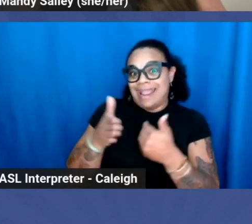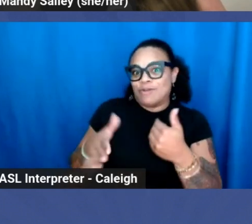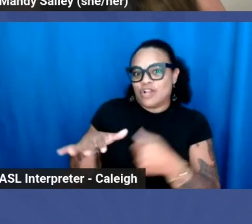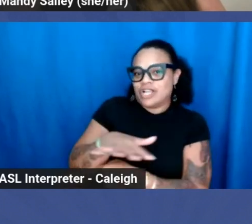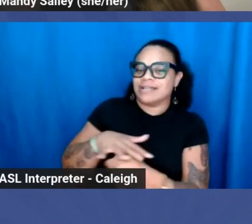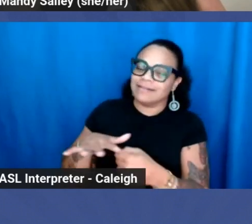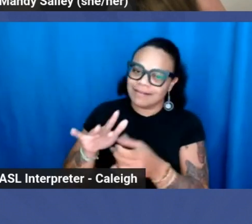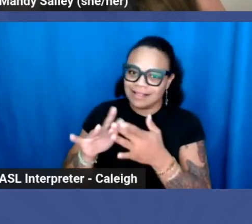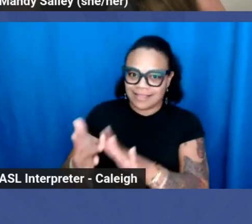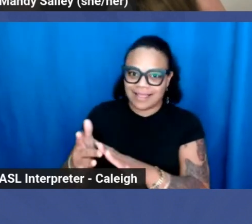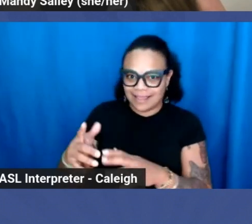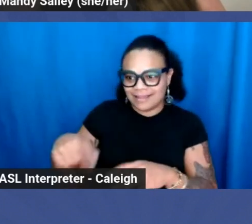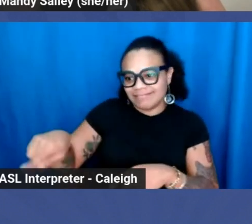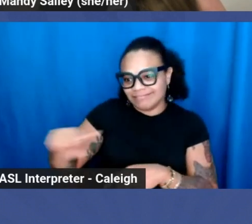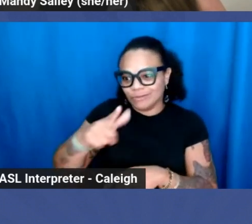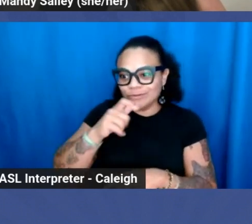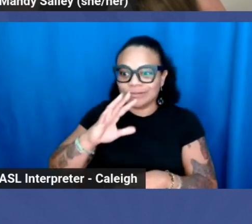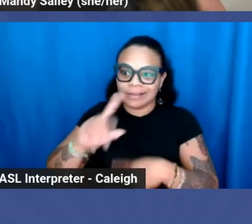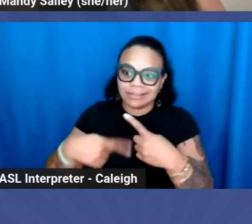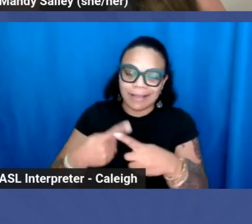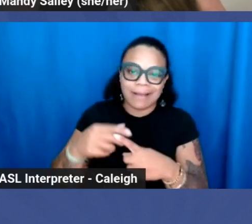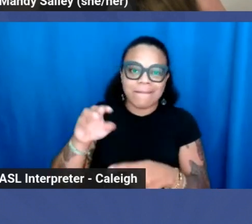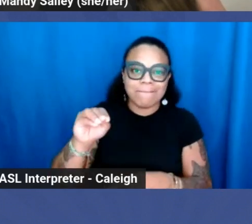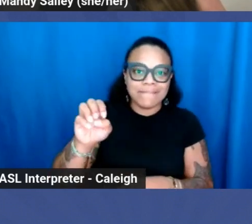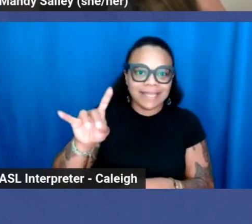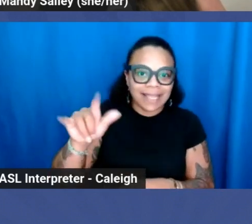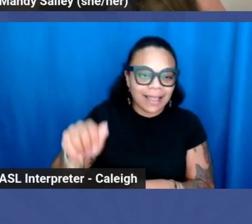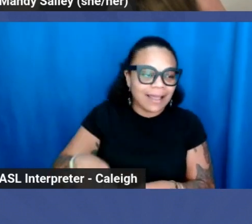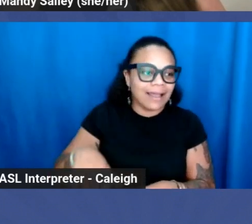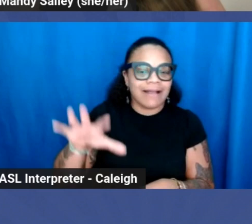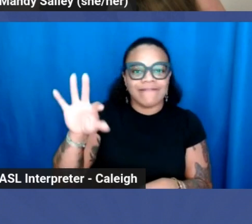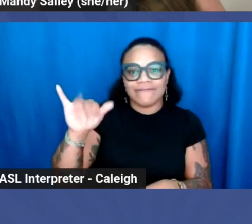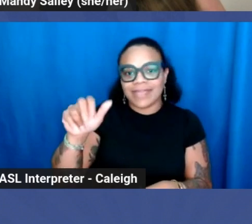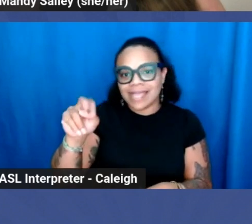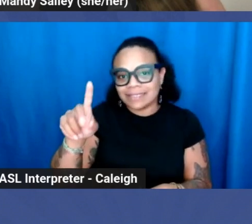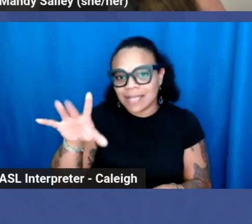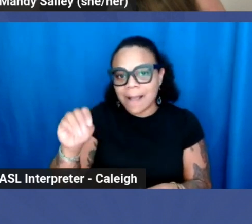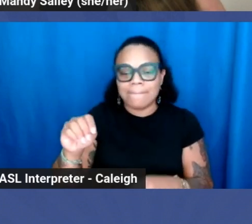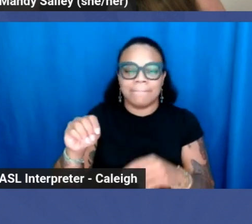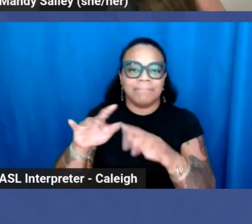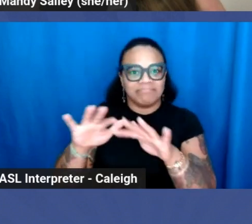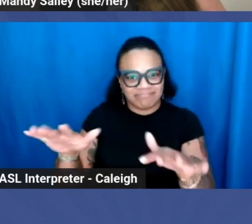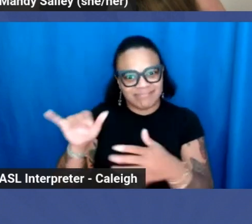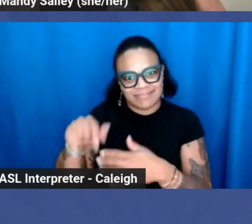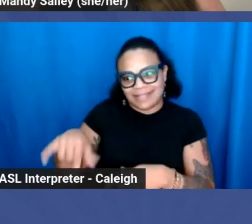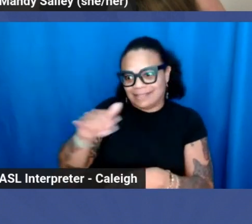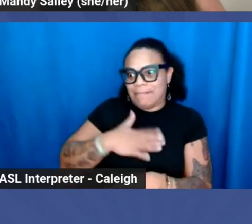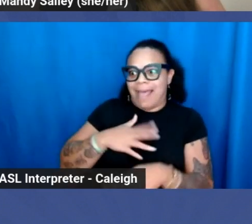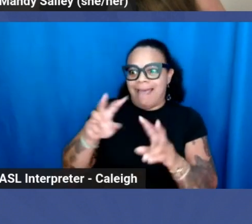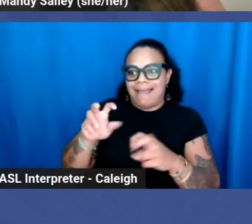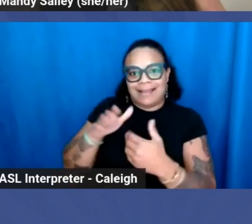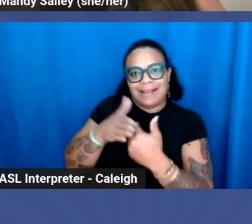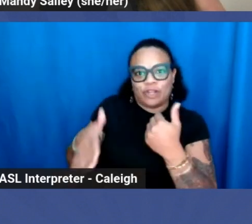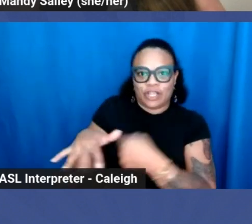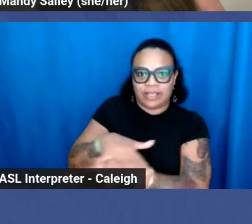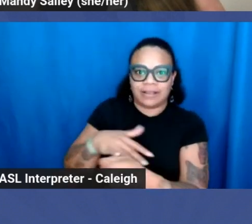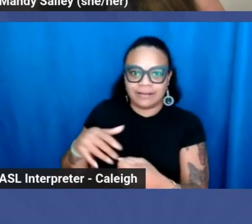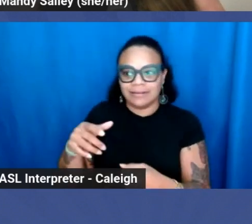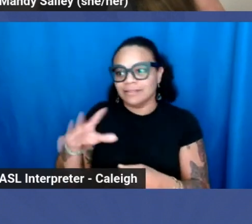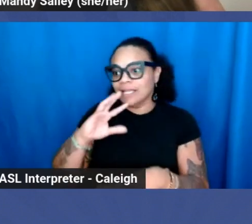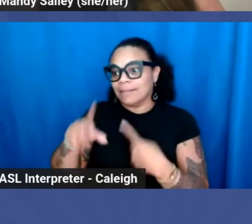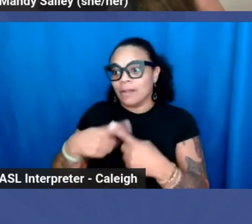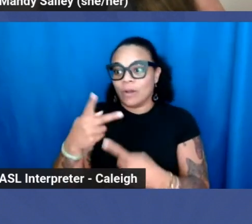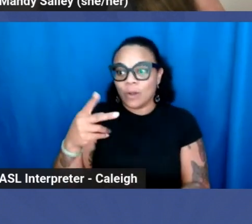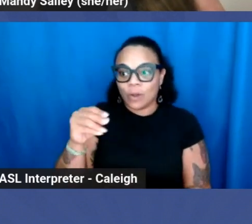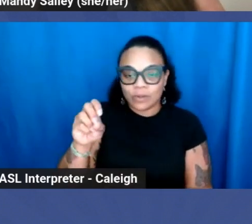media and fandoms. And that's who we've gotten talking about, COSA, about harm to trans youth online,